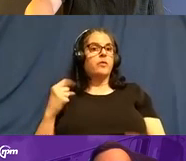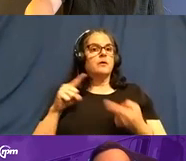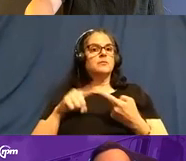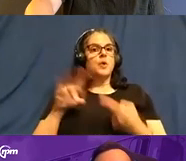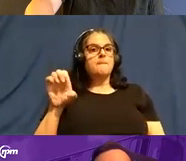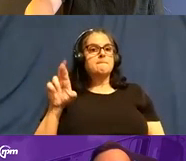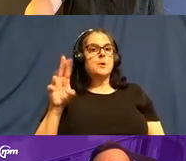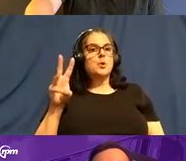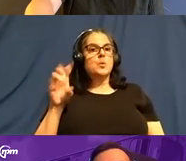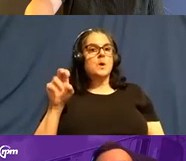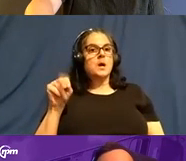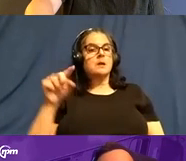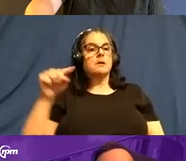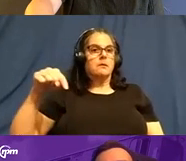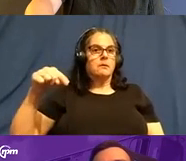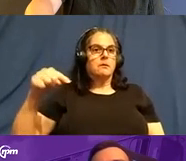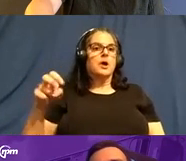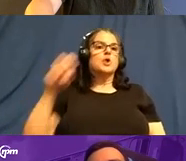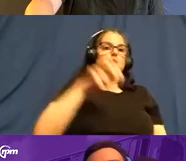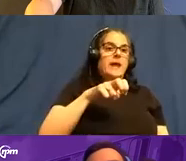train to move forward.